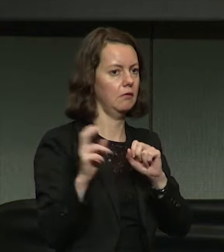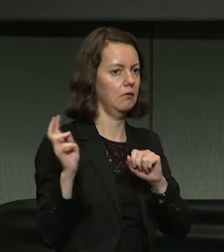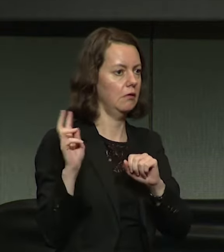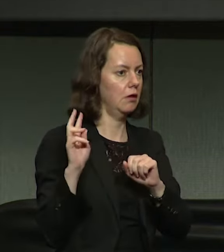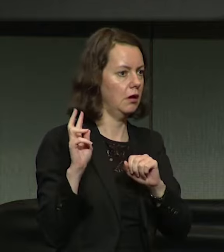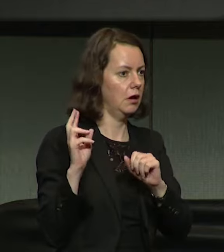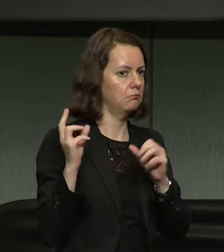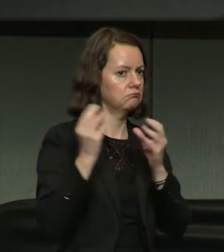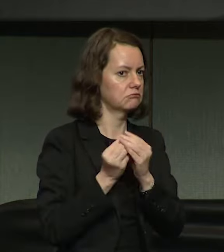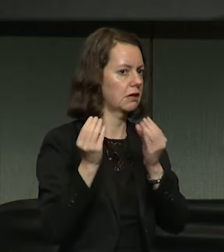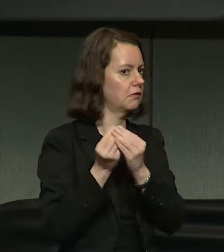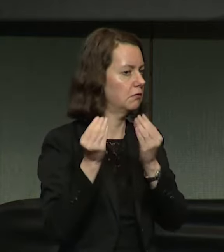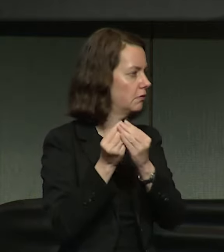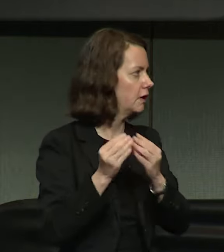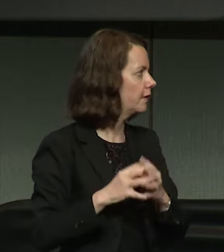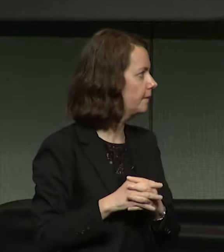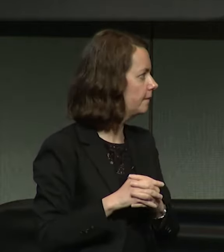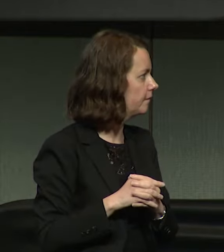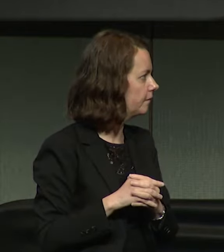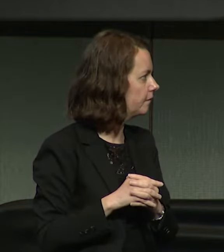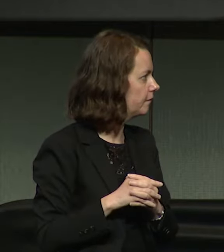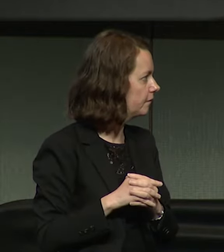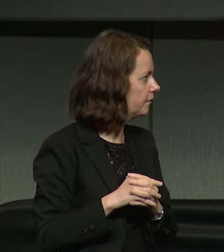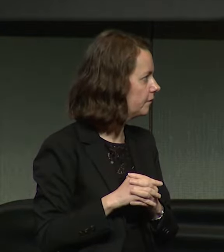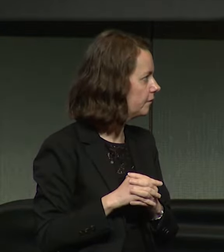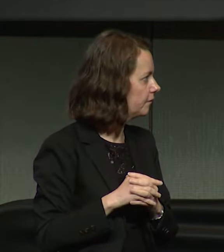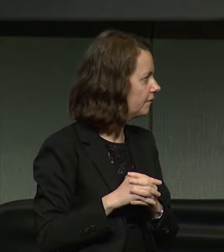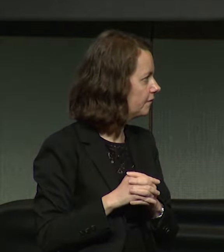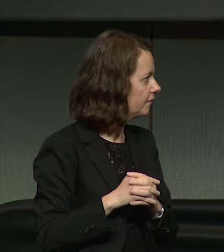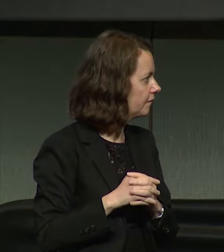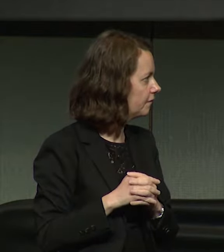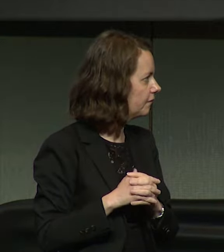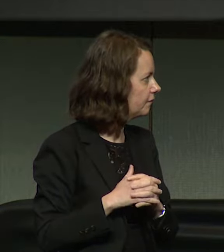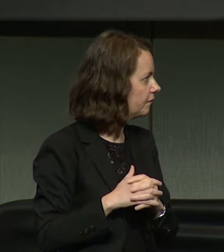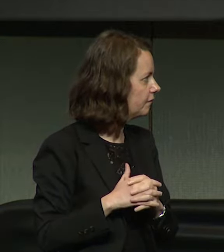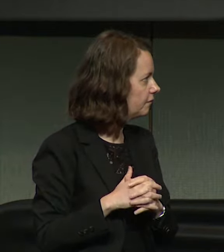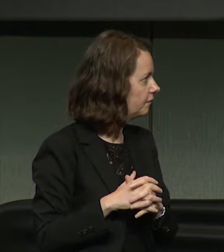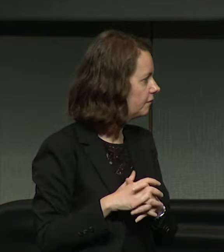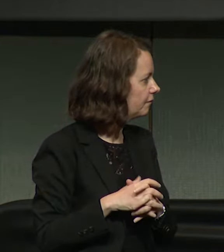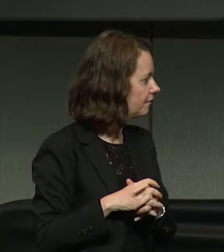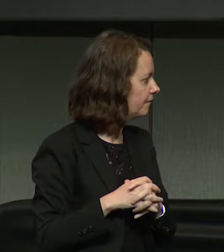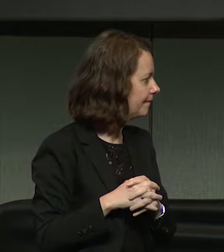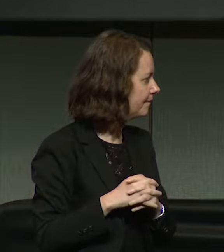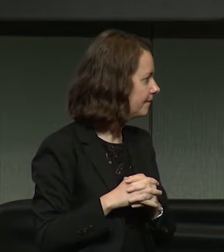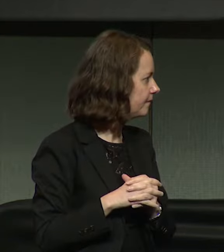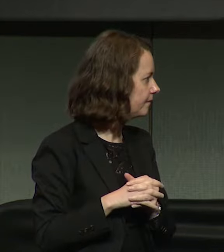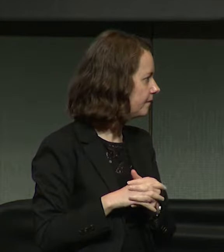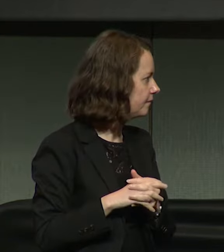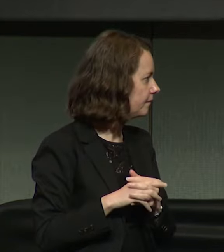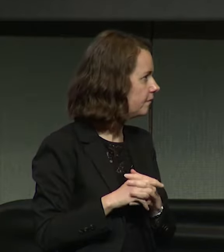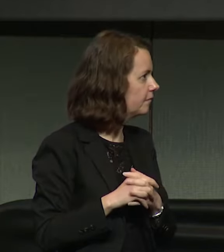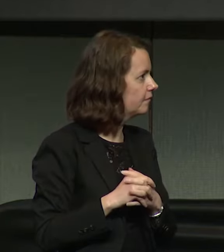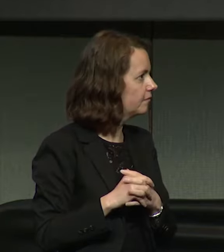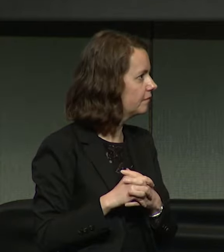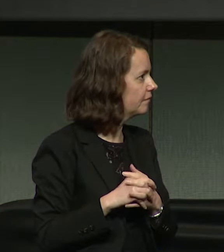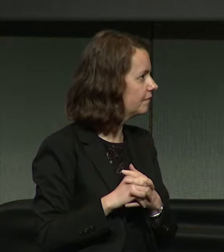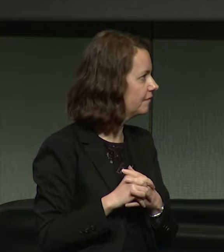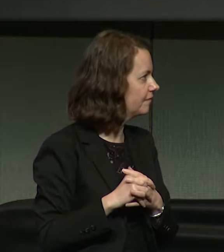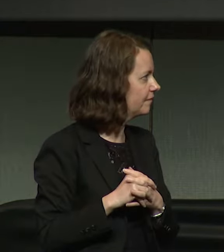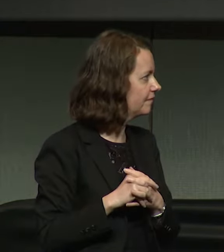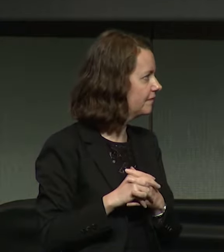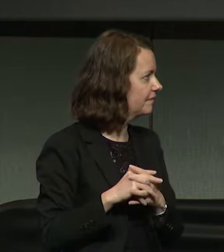one together, and so he was in that photo. me and my brother have got issues